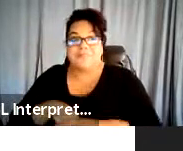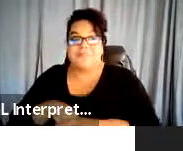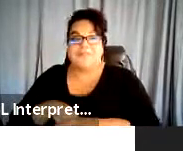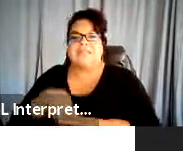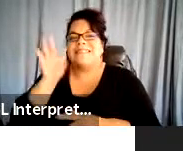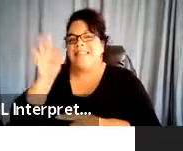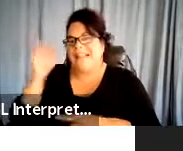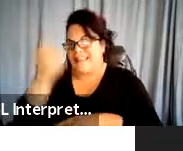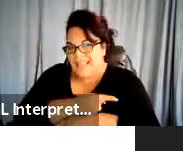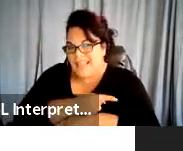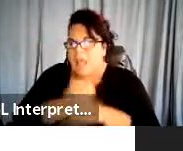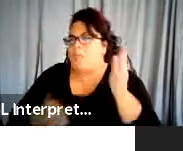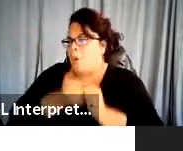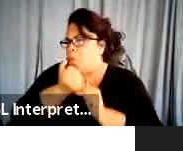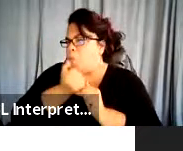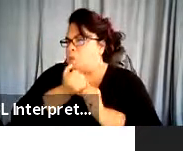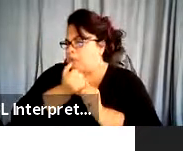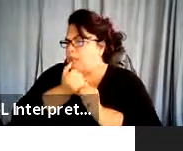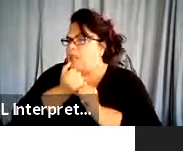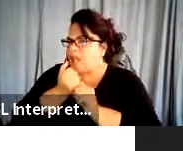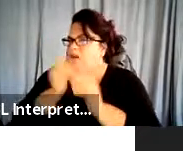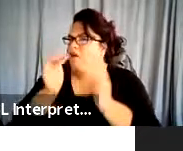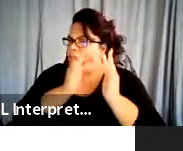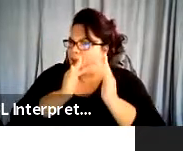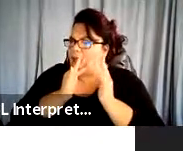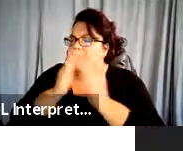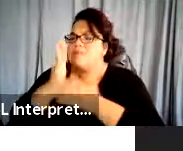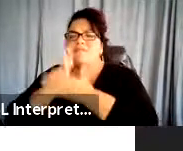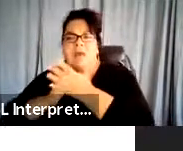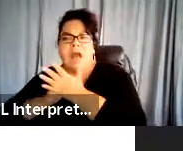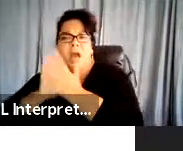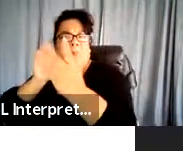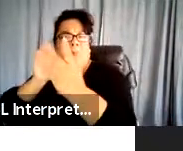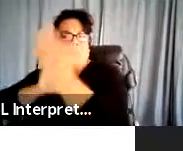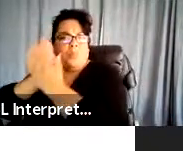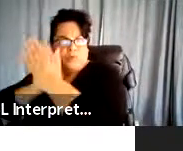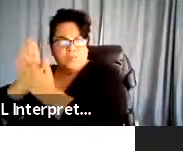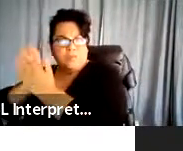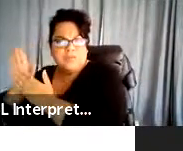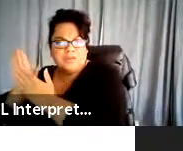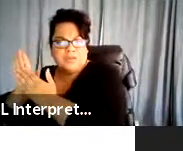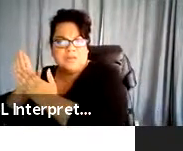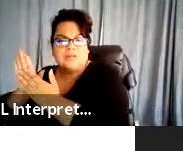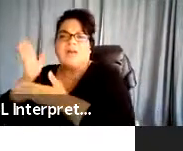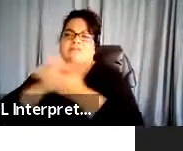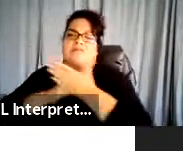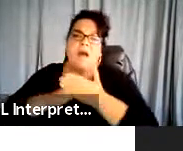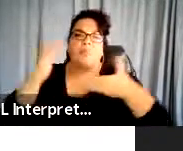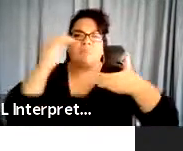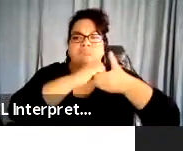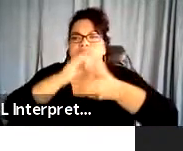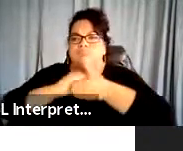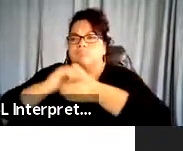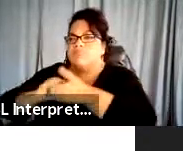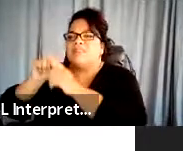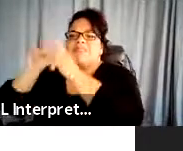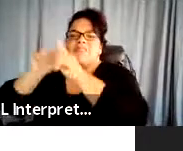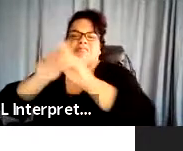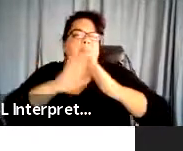virtual with some in-person workshops and collaboration with local Bay Area bookstores.